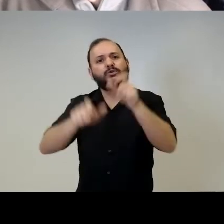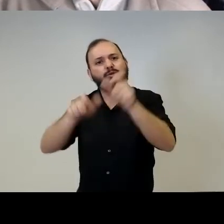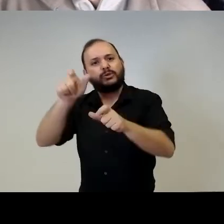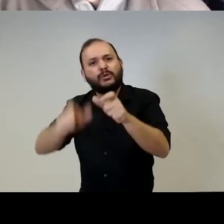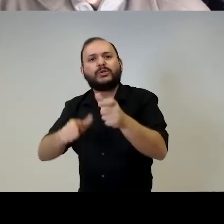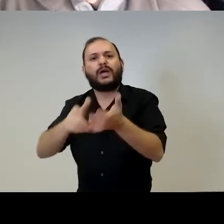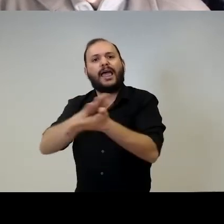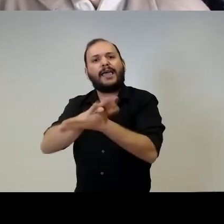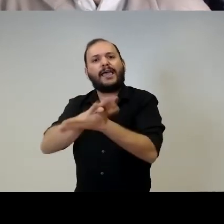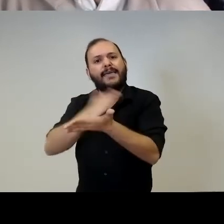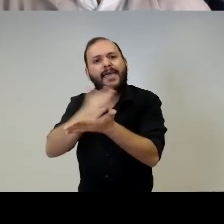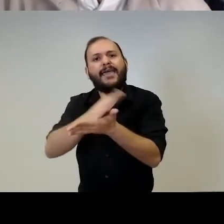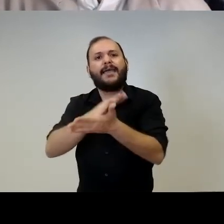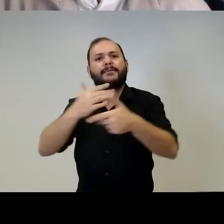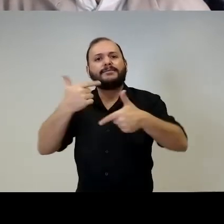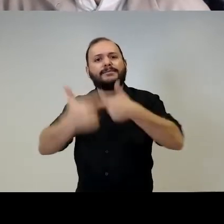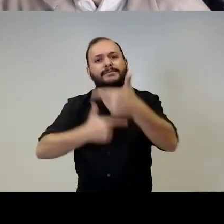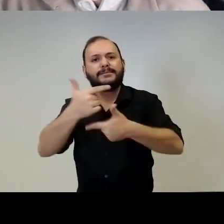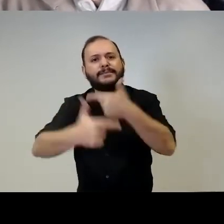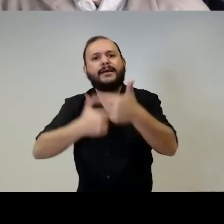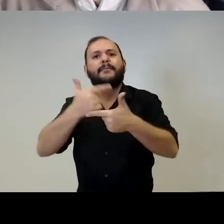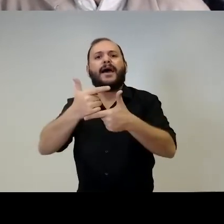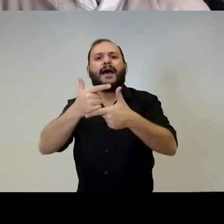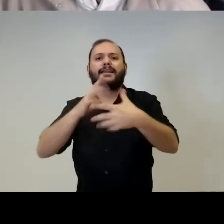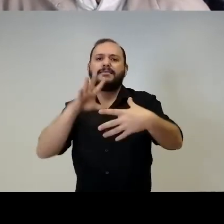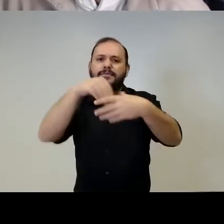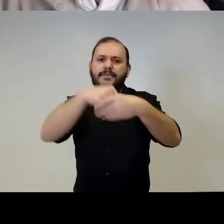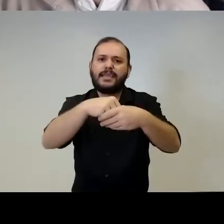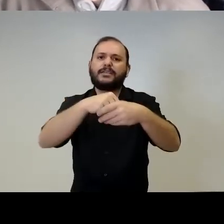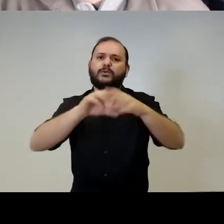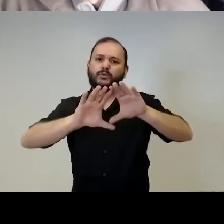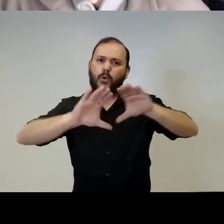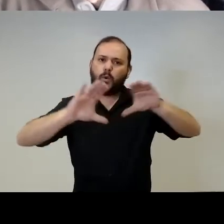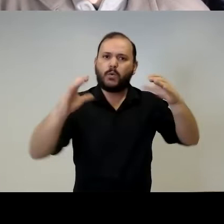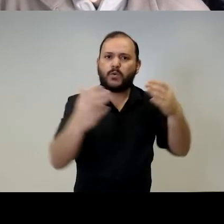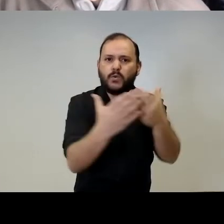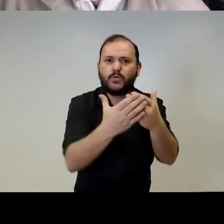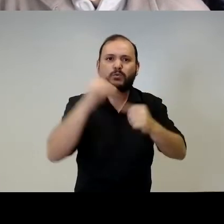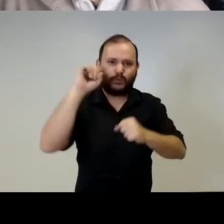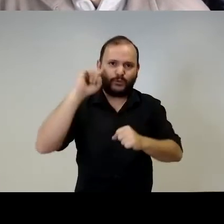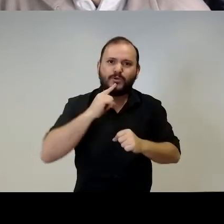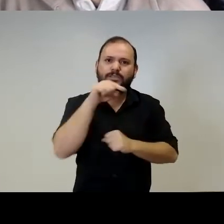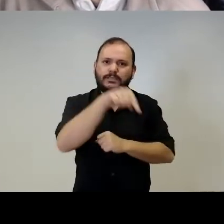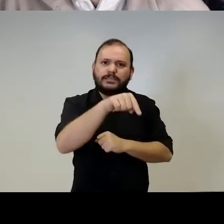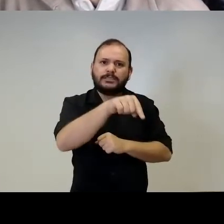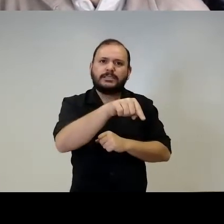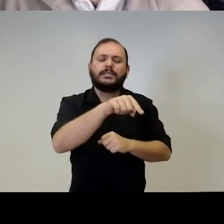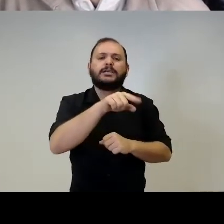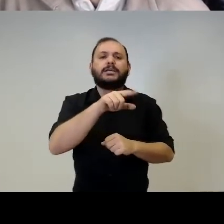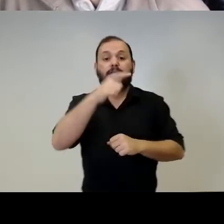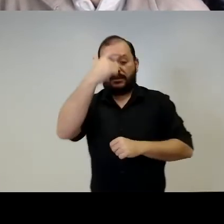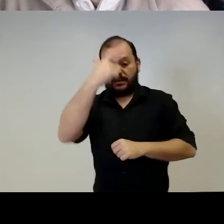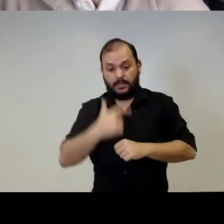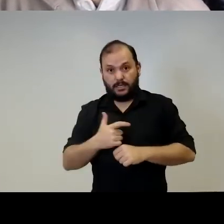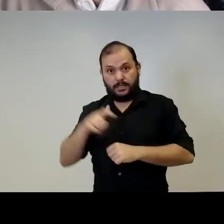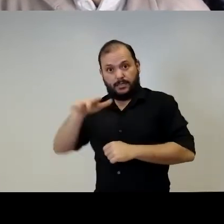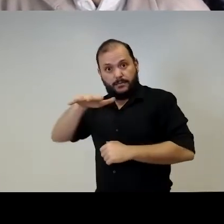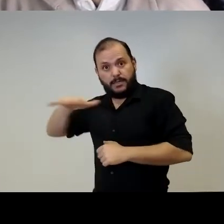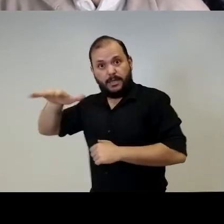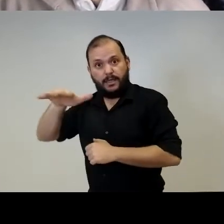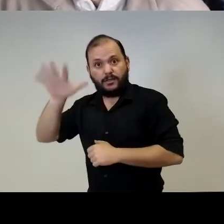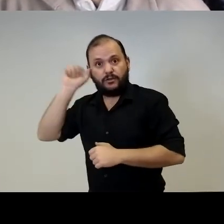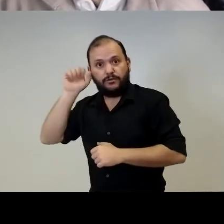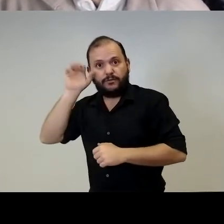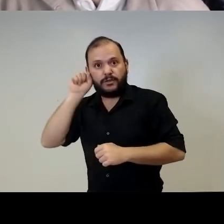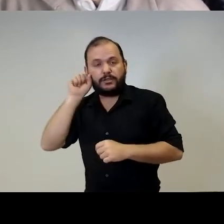who worked regularly for deaf professionals in a hearing environment. And what they expected their